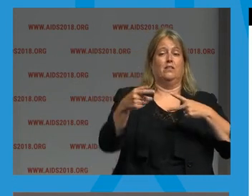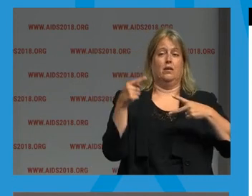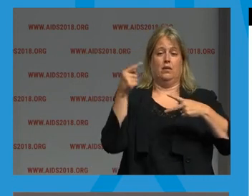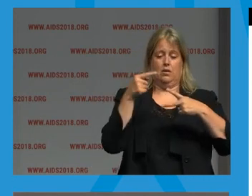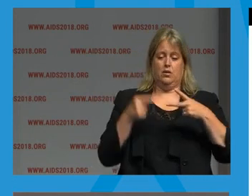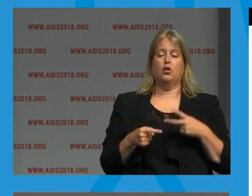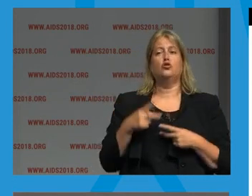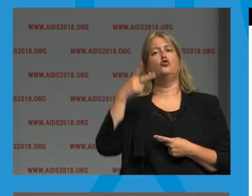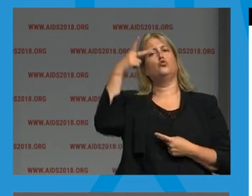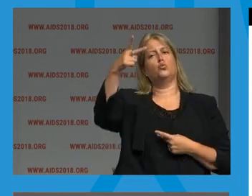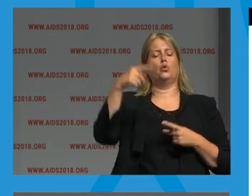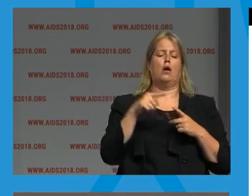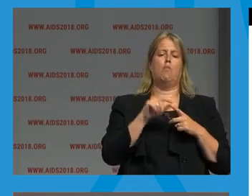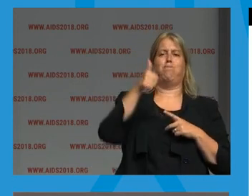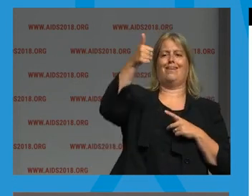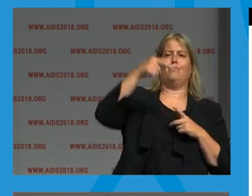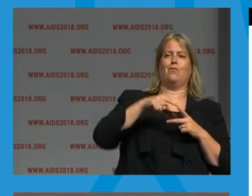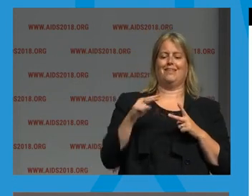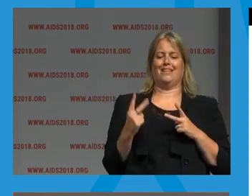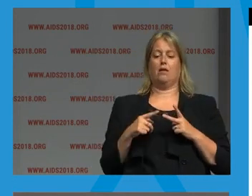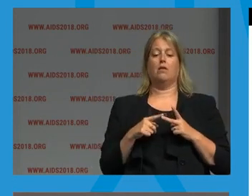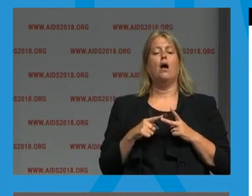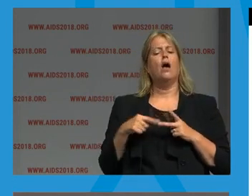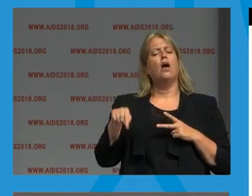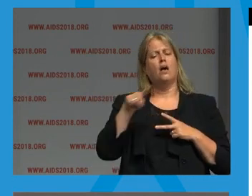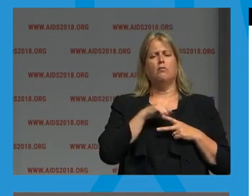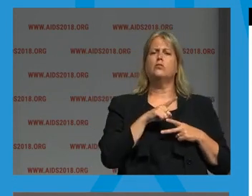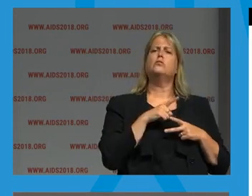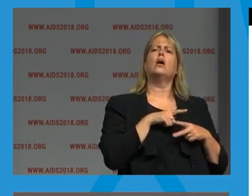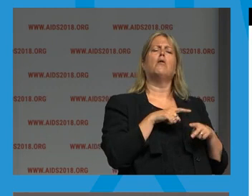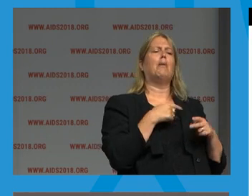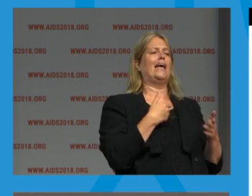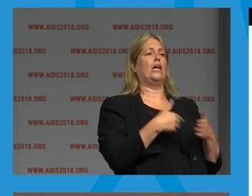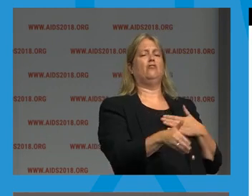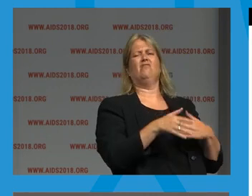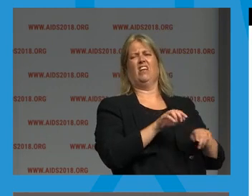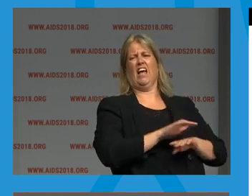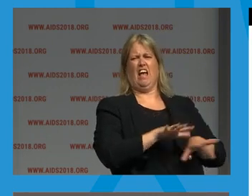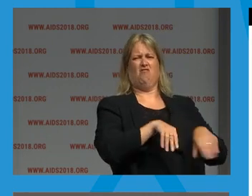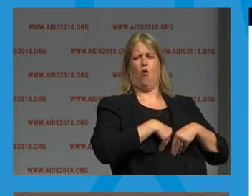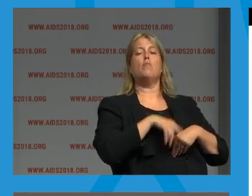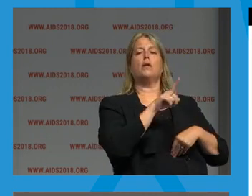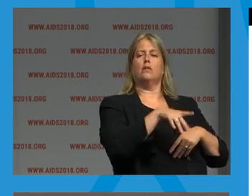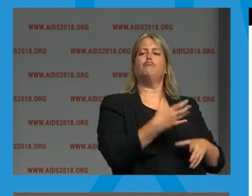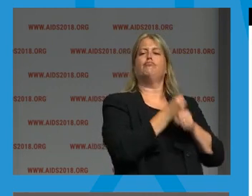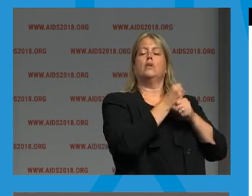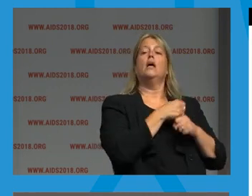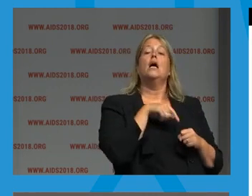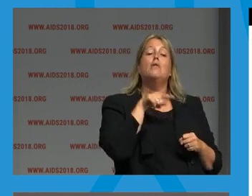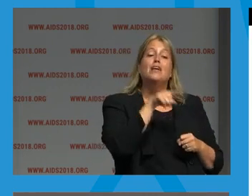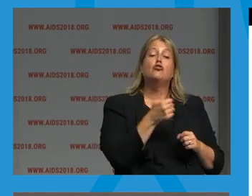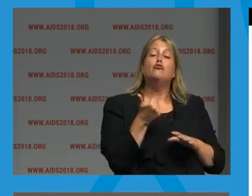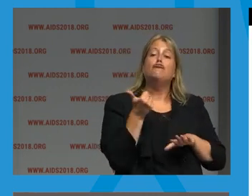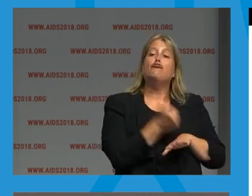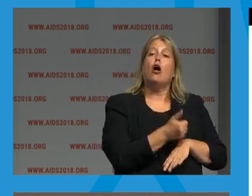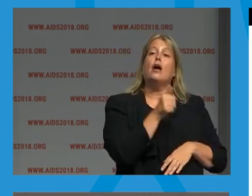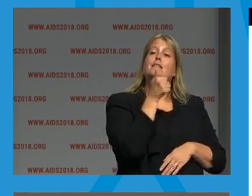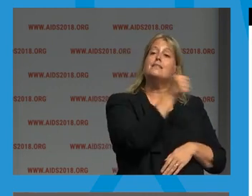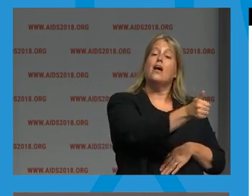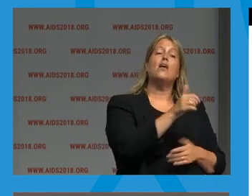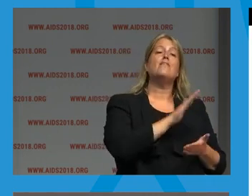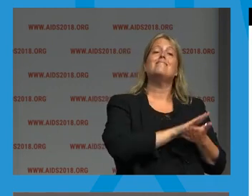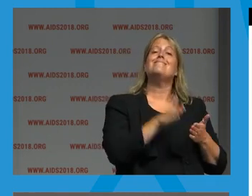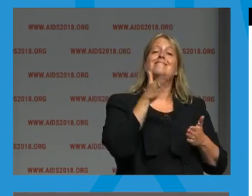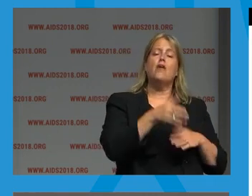primary and secondary. The first was safety and tolerability, because this drug had never proactively been used